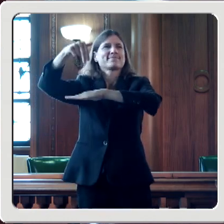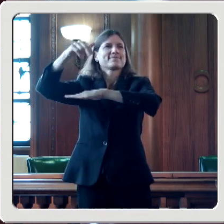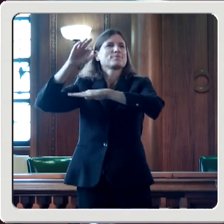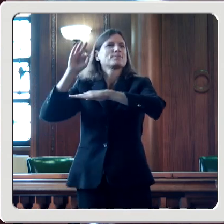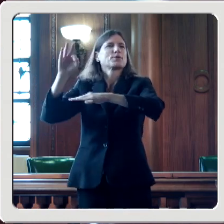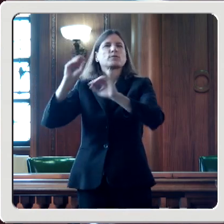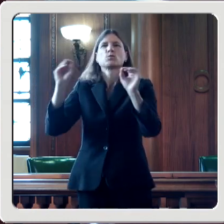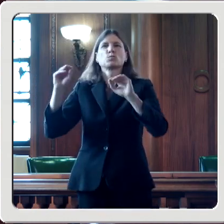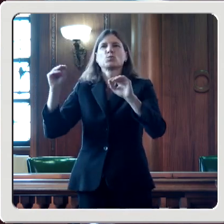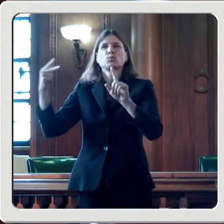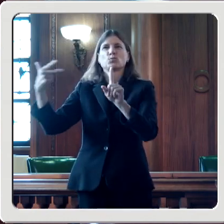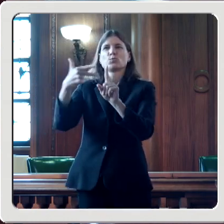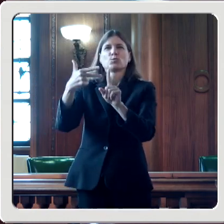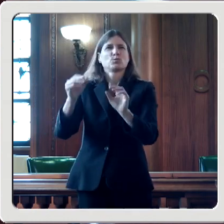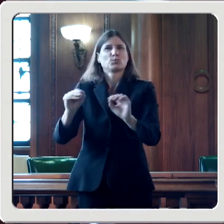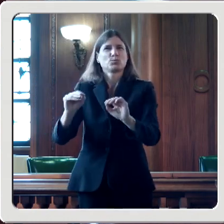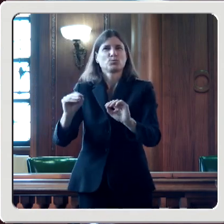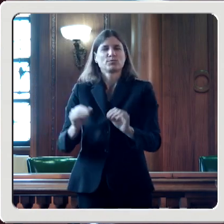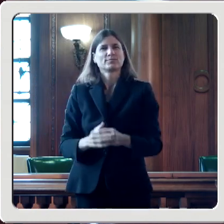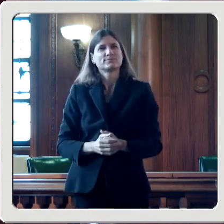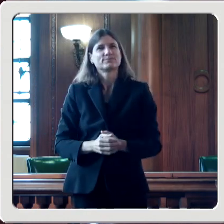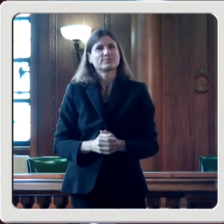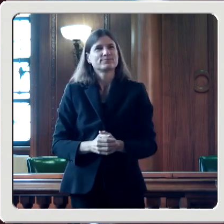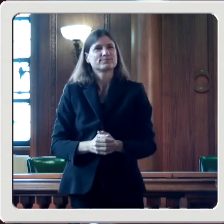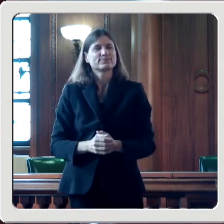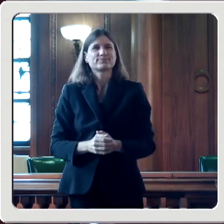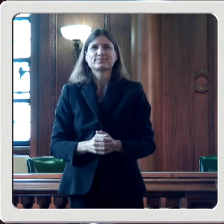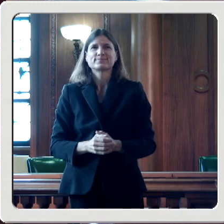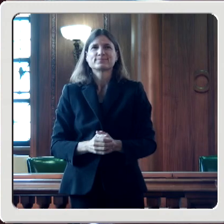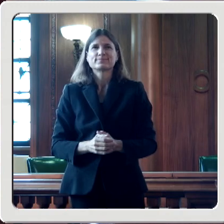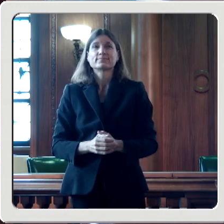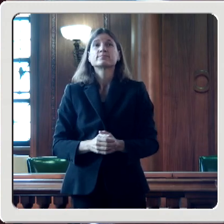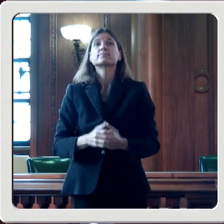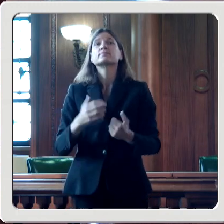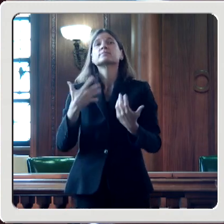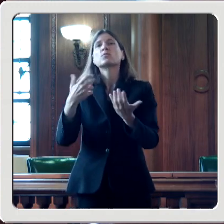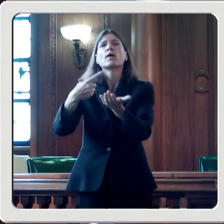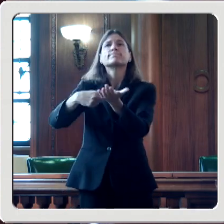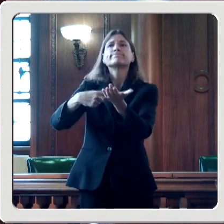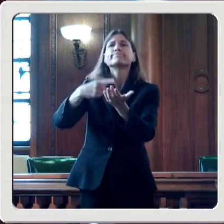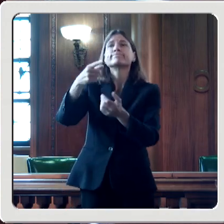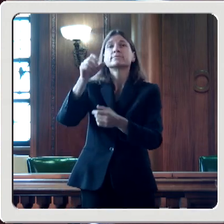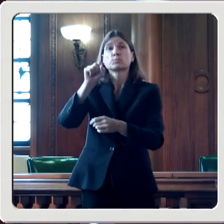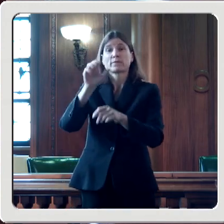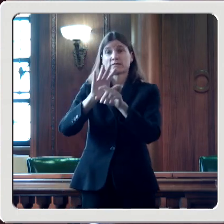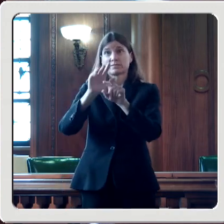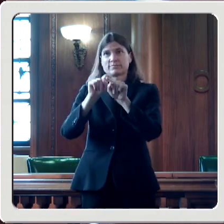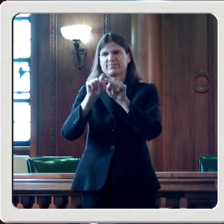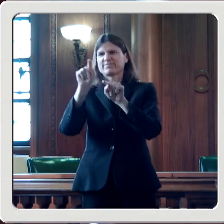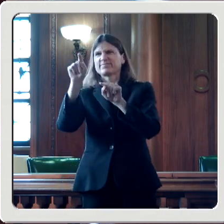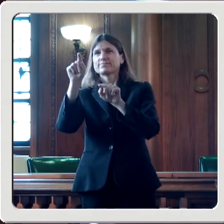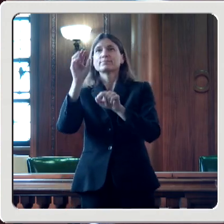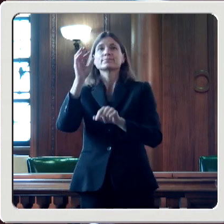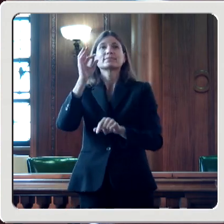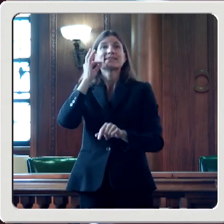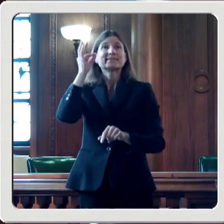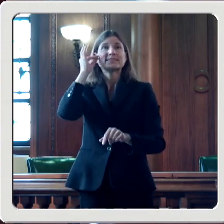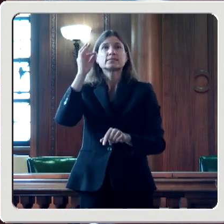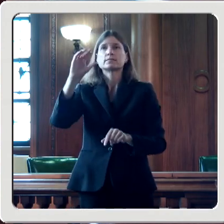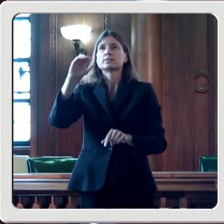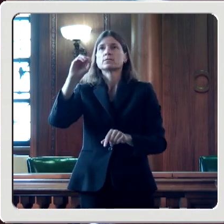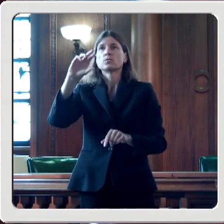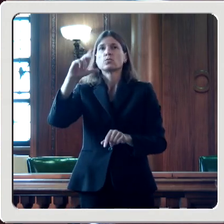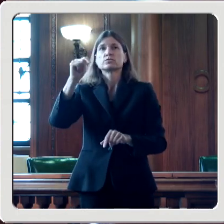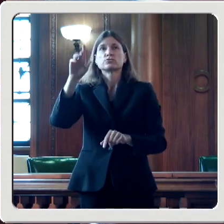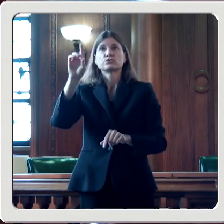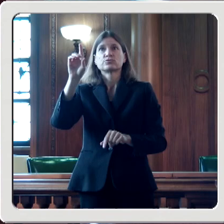So appreciate that. And in the Orchard, little things mean a lot, and I want to thank the Indian Orchard Citizens Council, Paul Karen, who's a retired